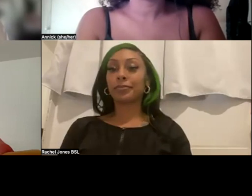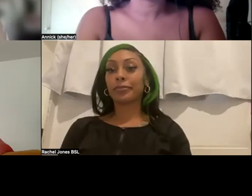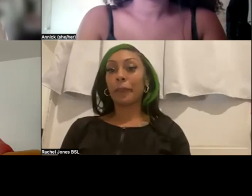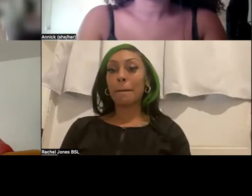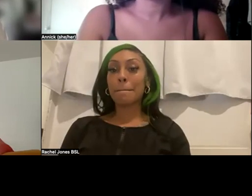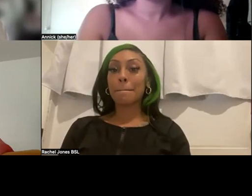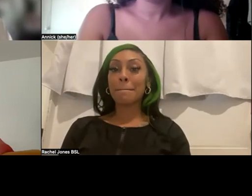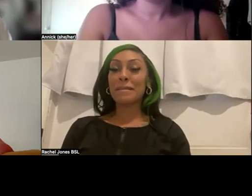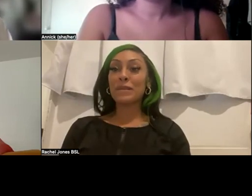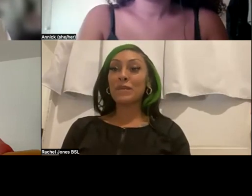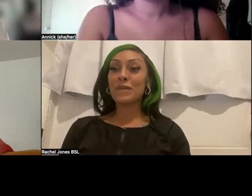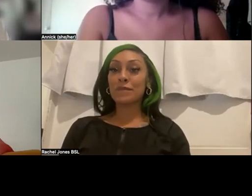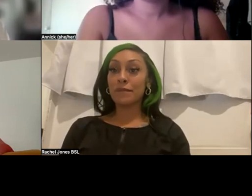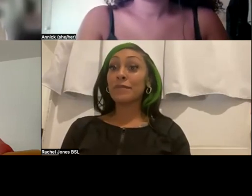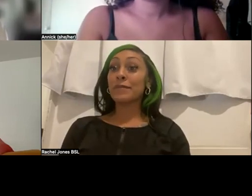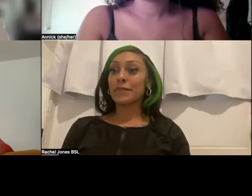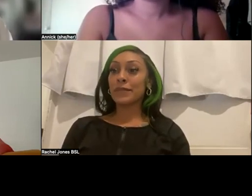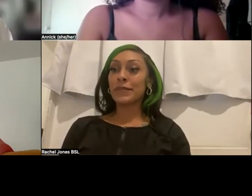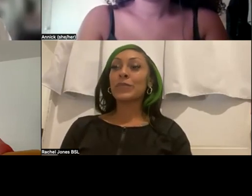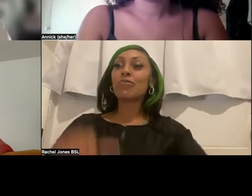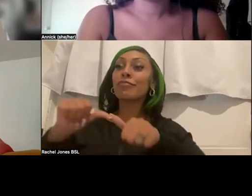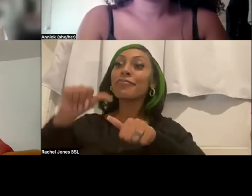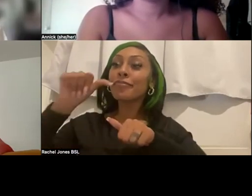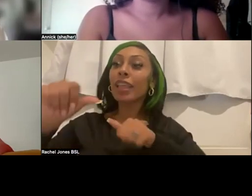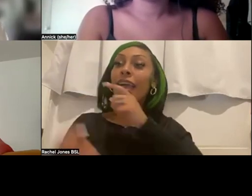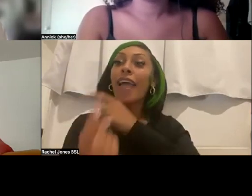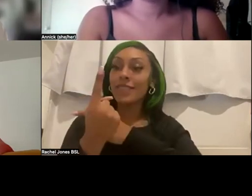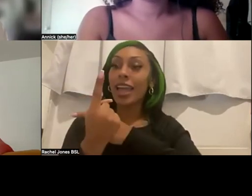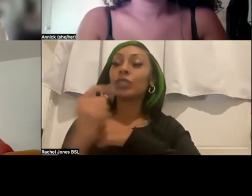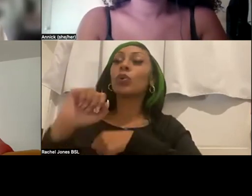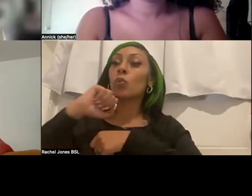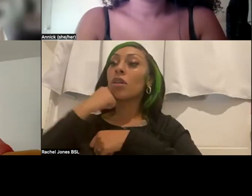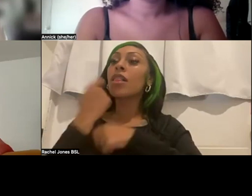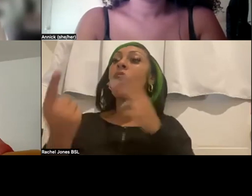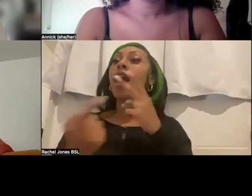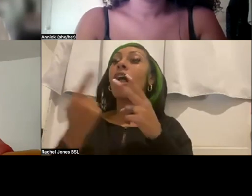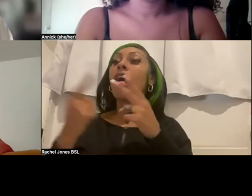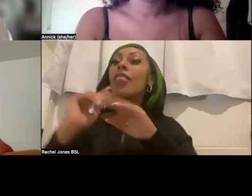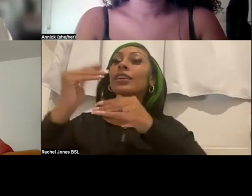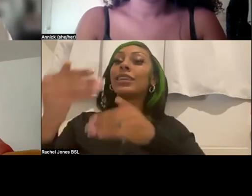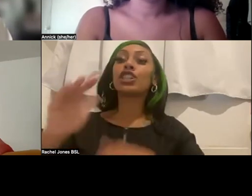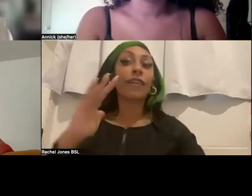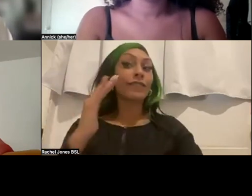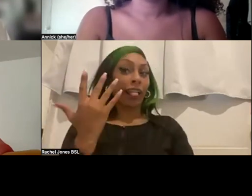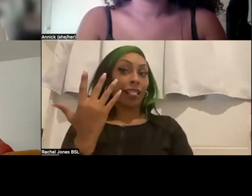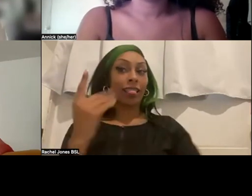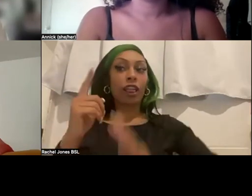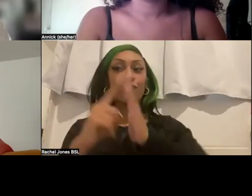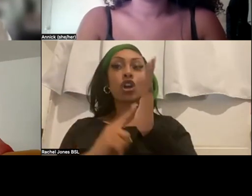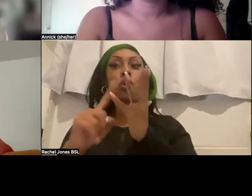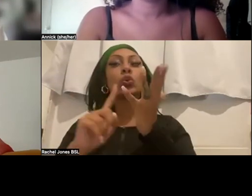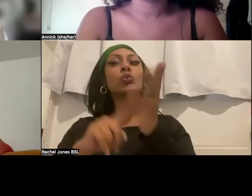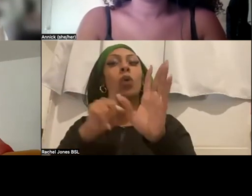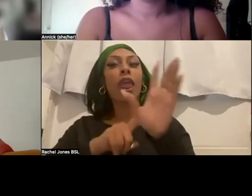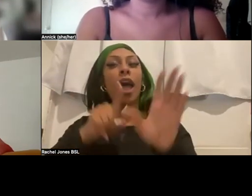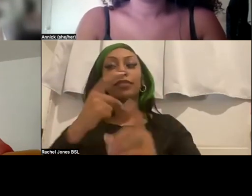reaction tool. And following the event, we are holding another session on the 5th of July, which is a space to consider what